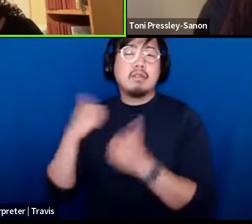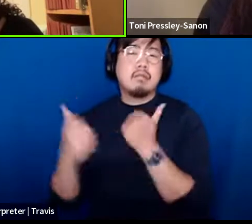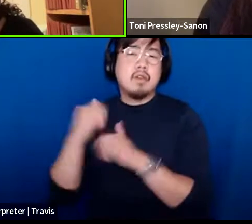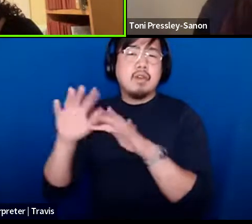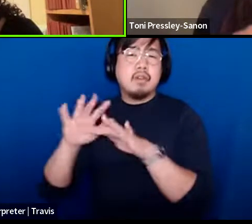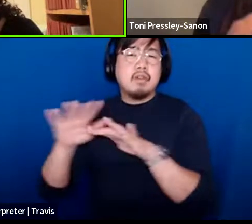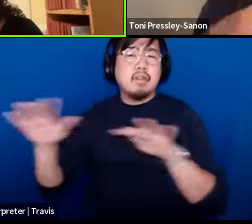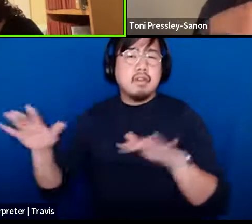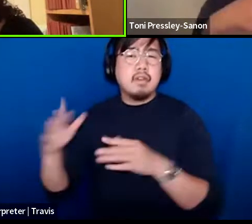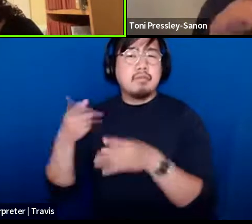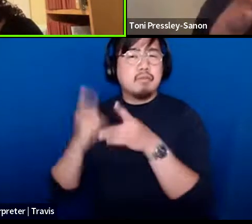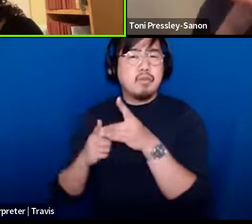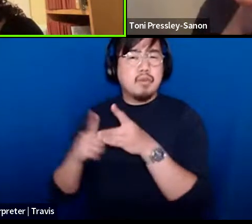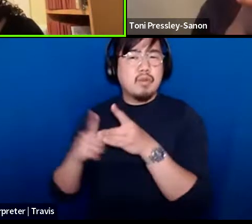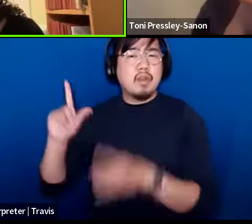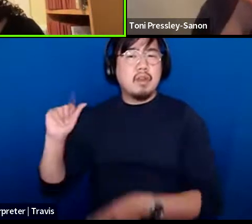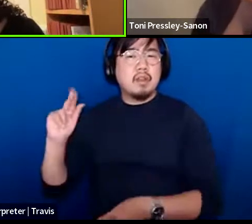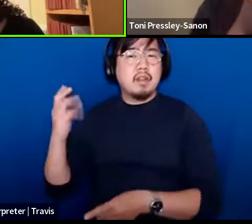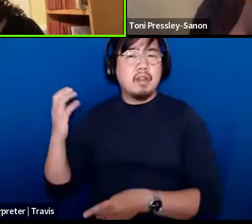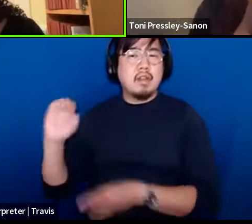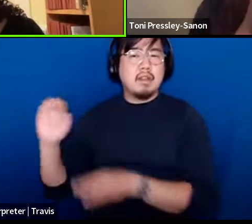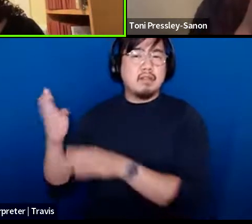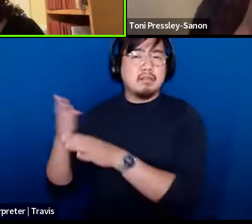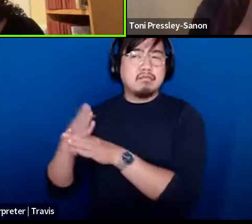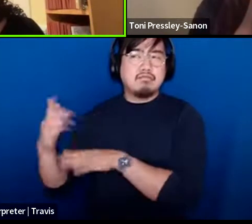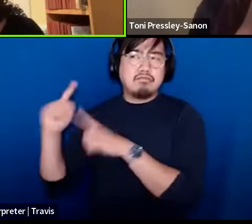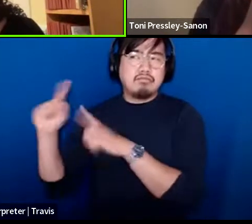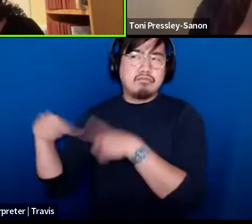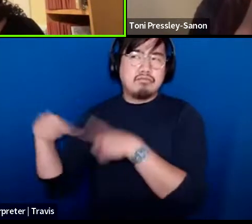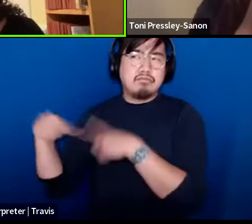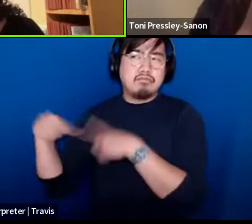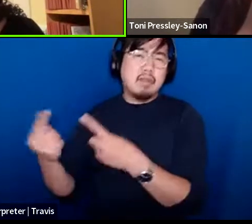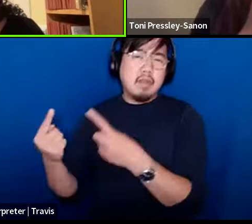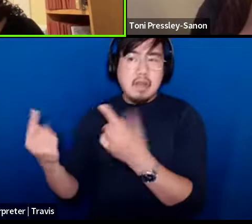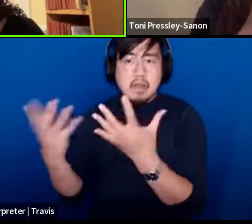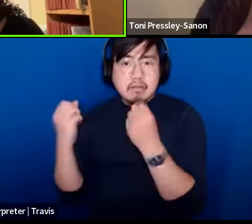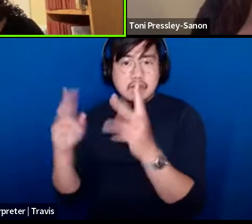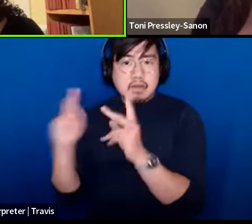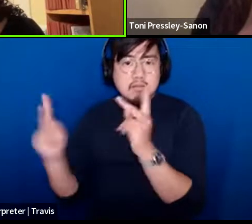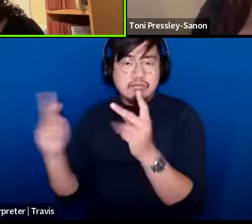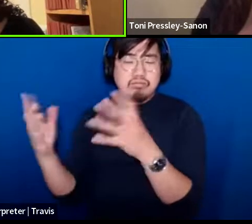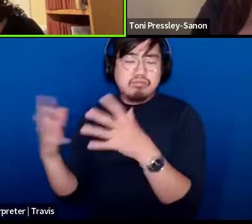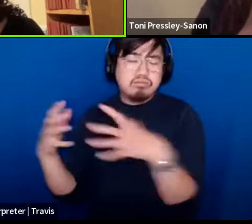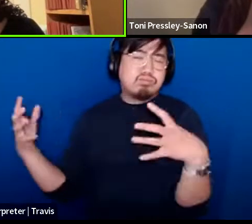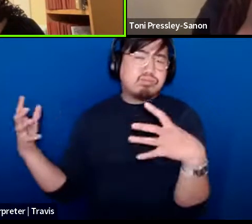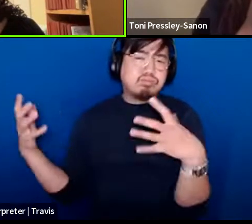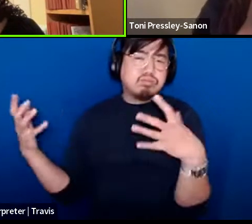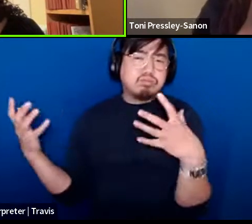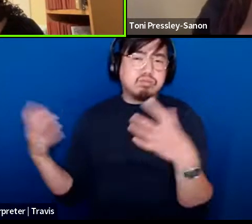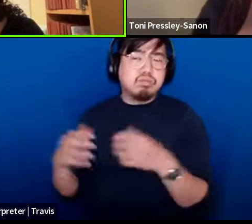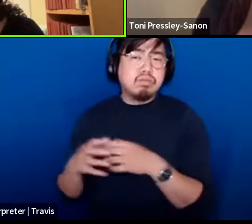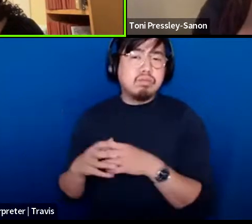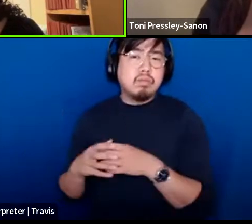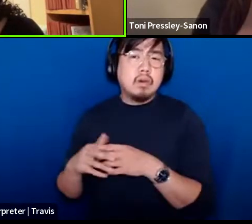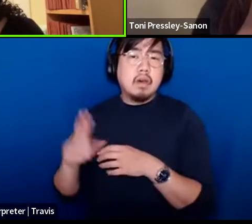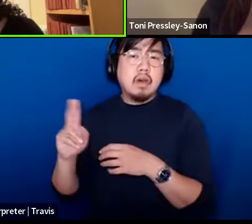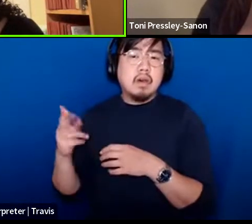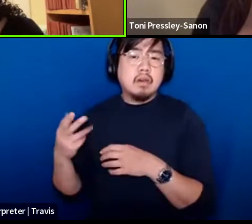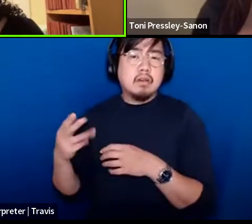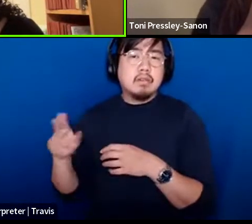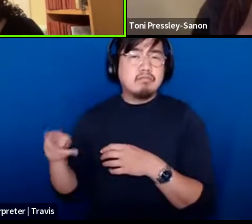States by far, the most, in terms of sheer numbers, the most or highest numbers